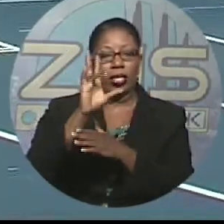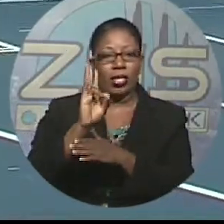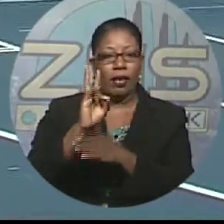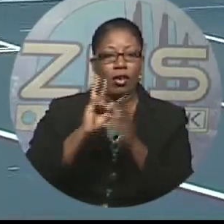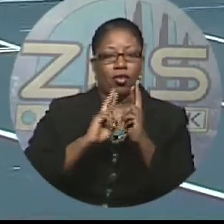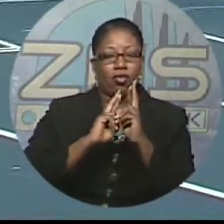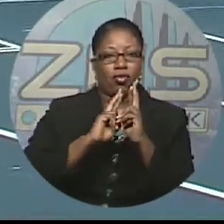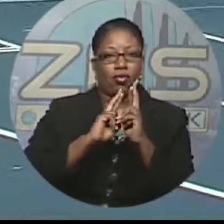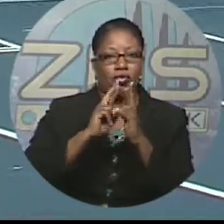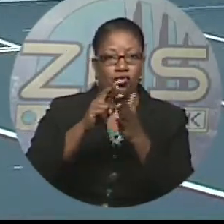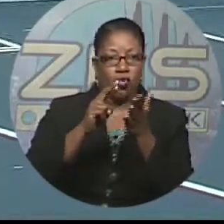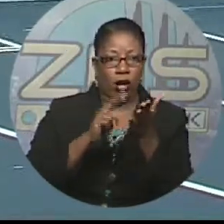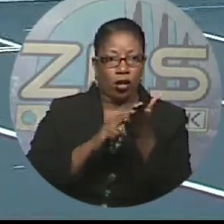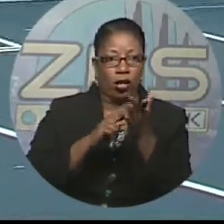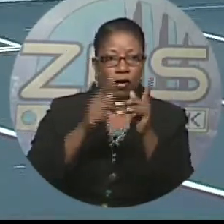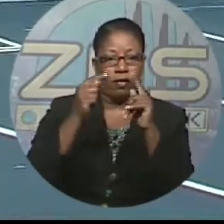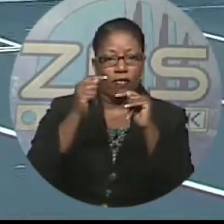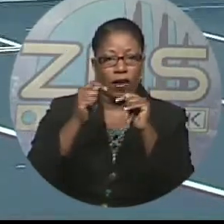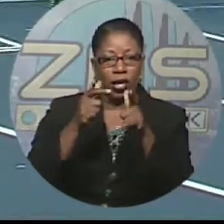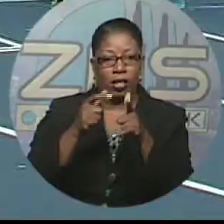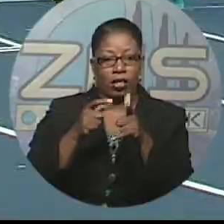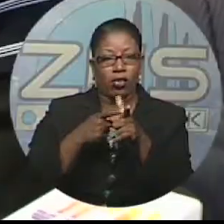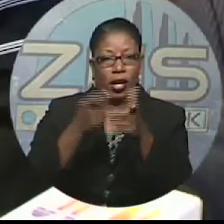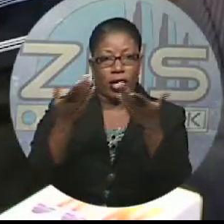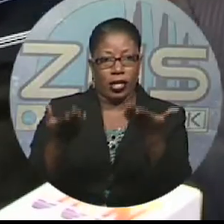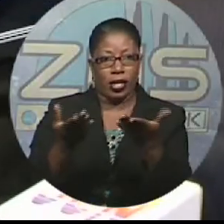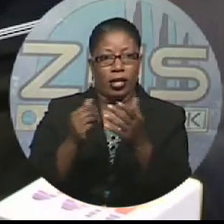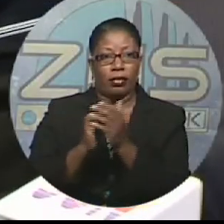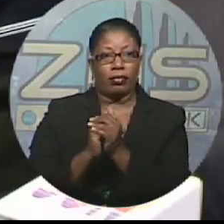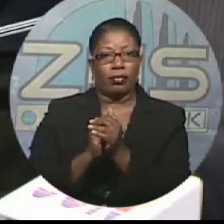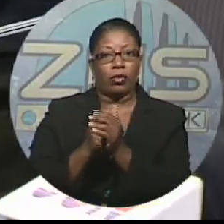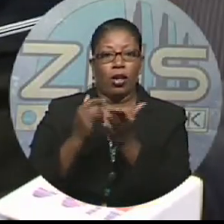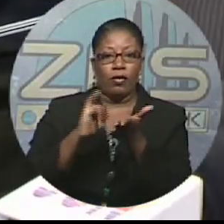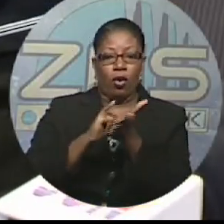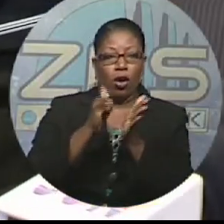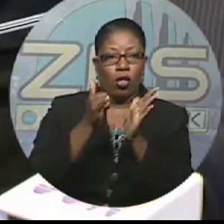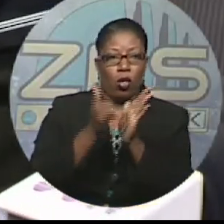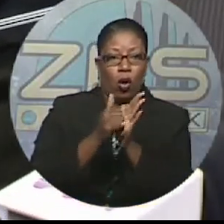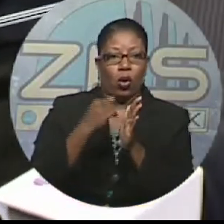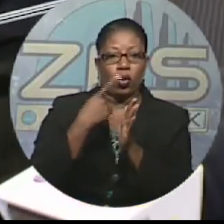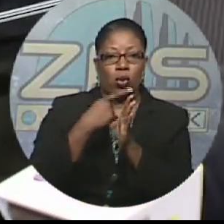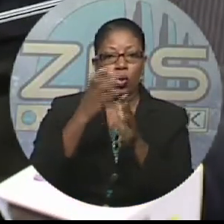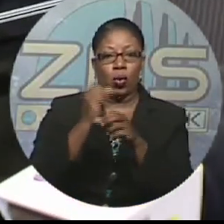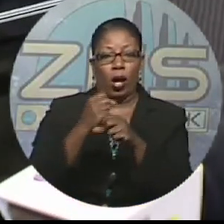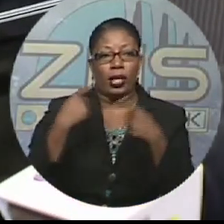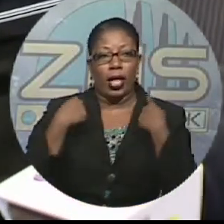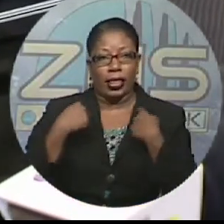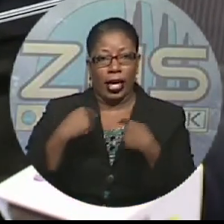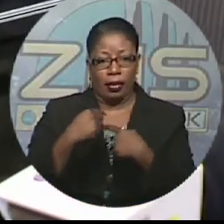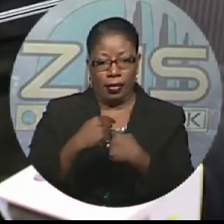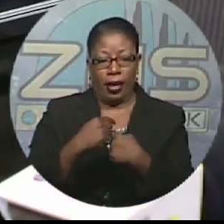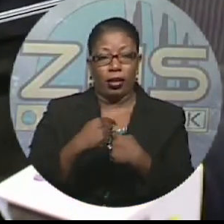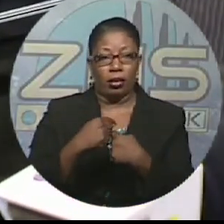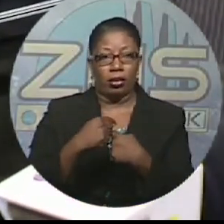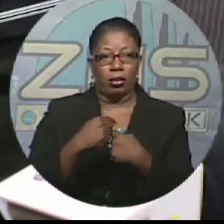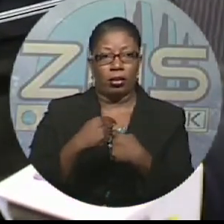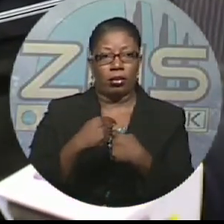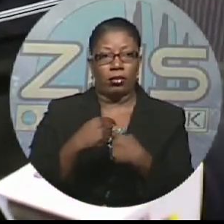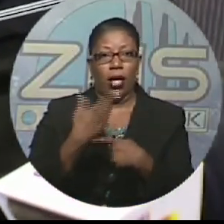ran on the fastest track in the world right here in the Bahamas. For those who would have medaled, there are